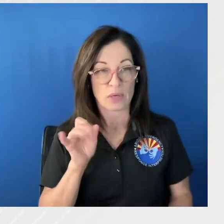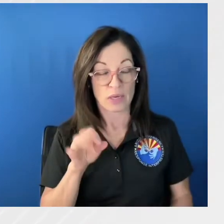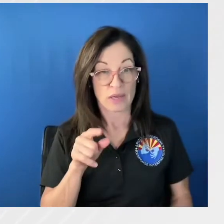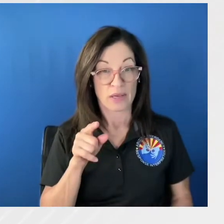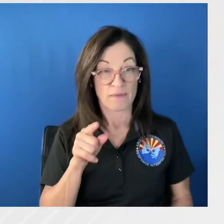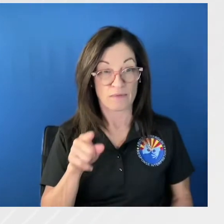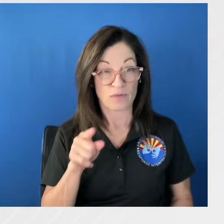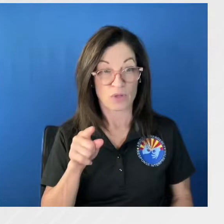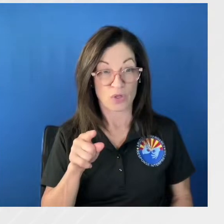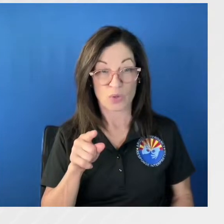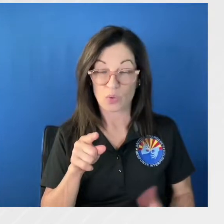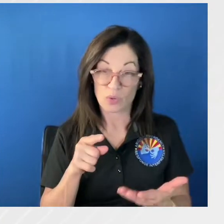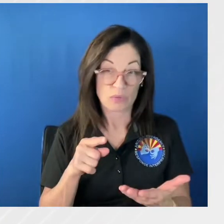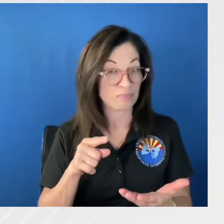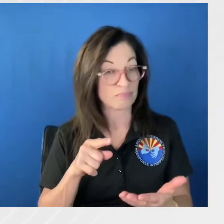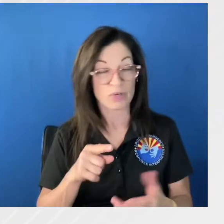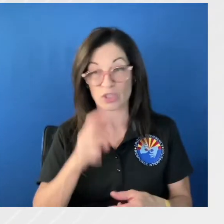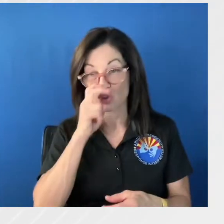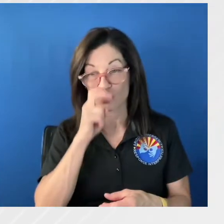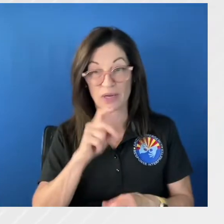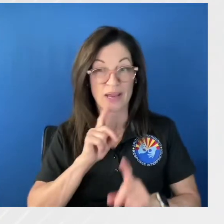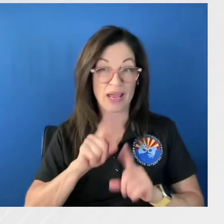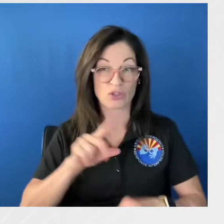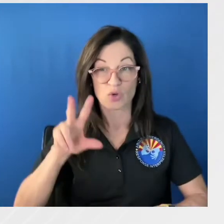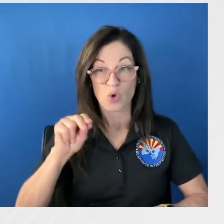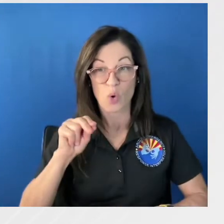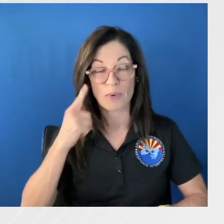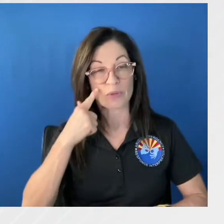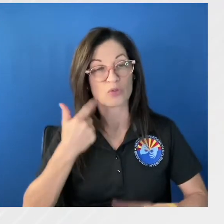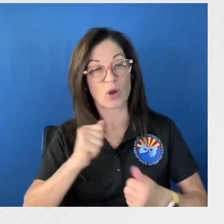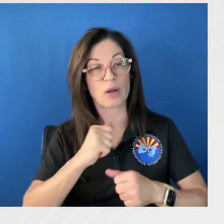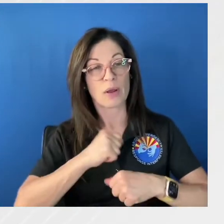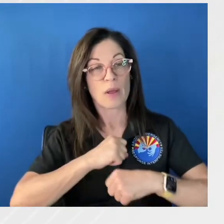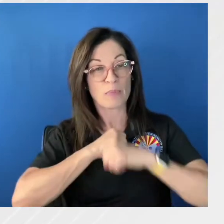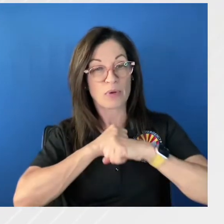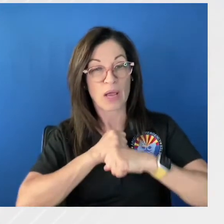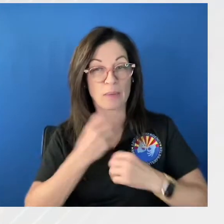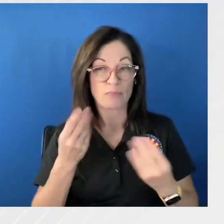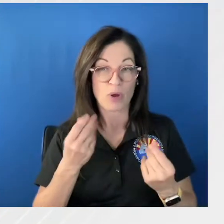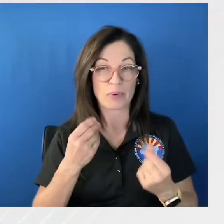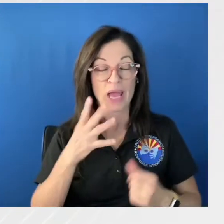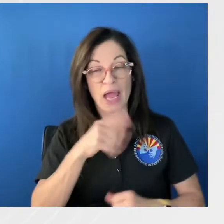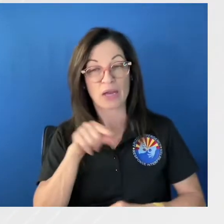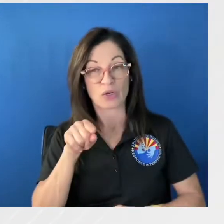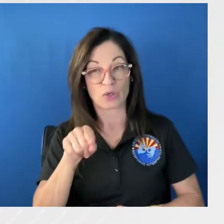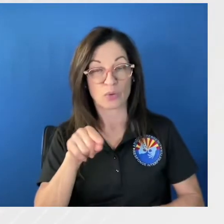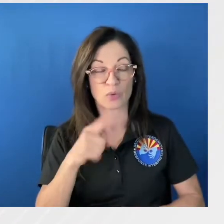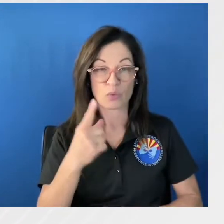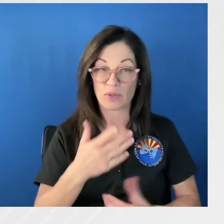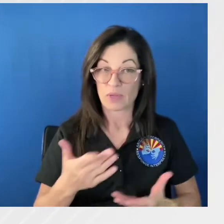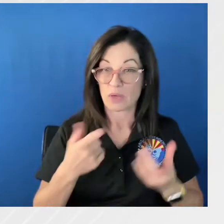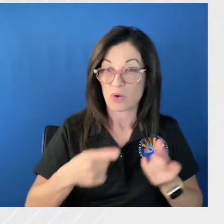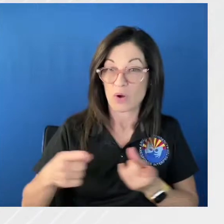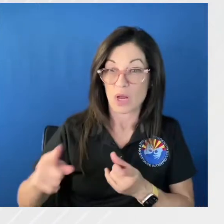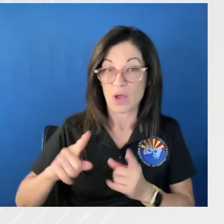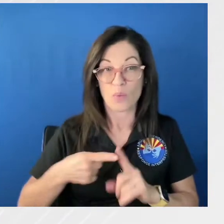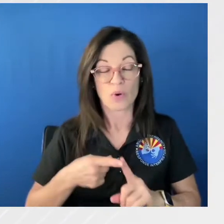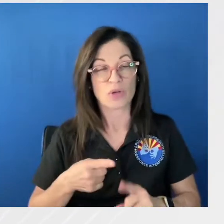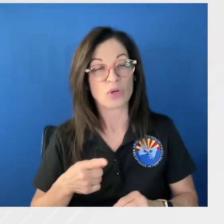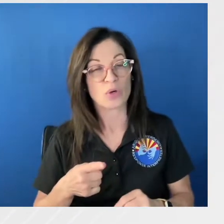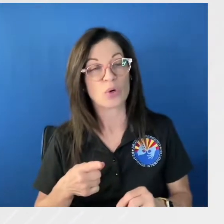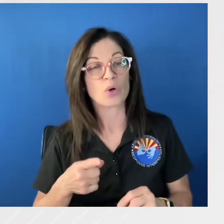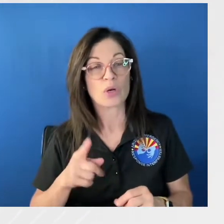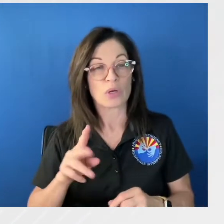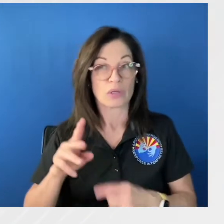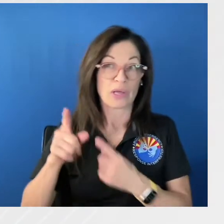pretty strict, no, because we're trying to protect the property and more importantly, protect you. One of the things that's going on when you're talking about the Wrightwood